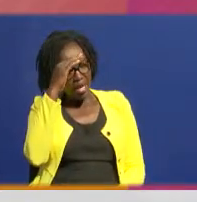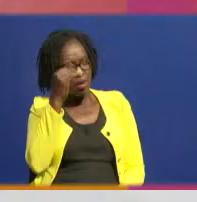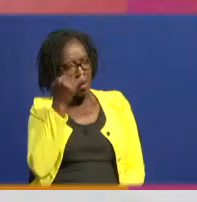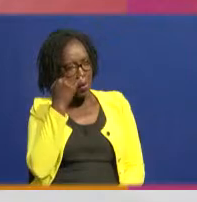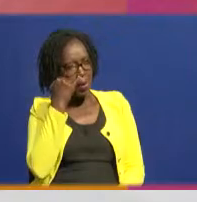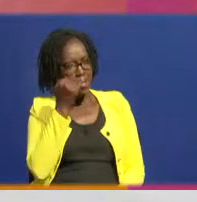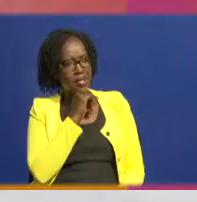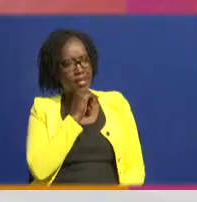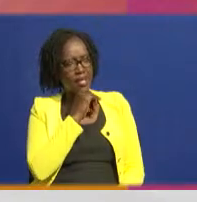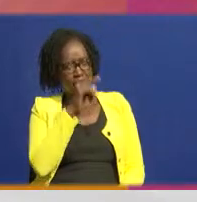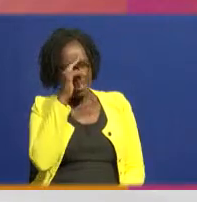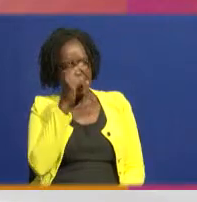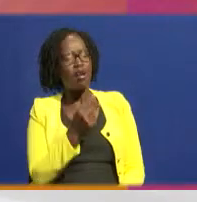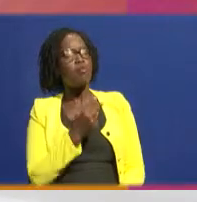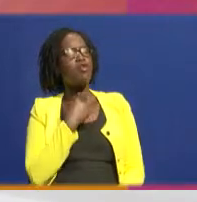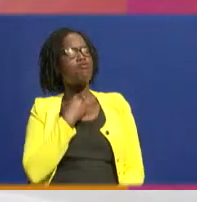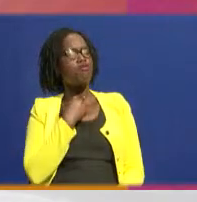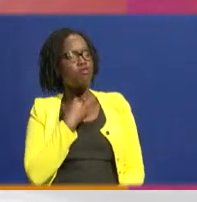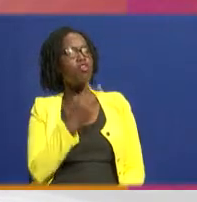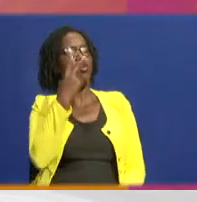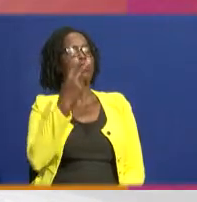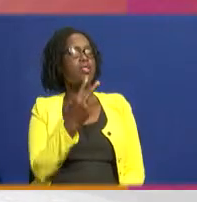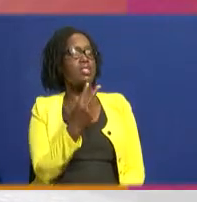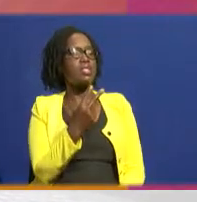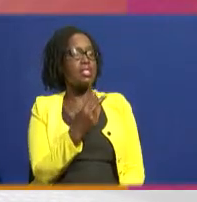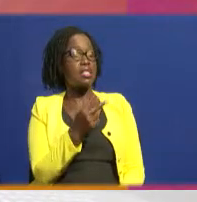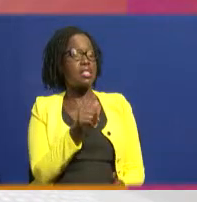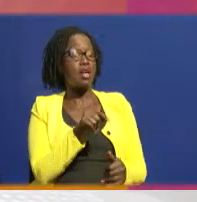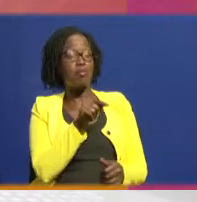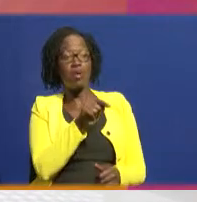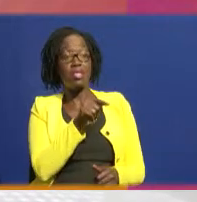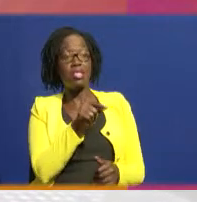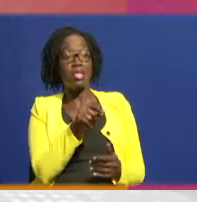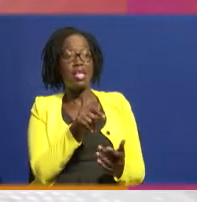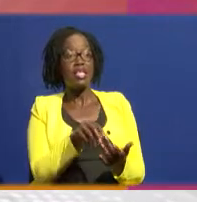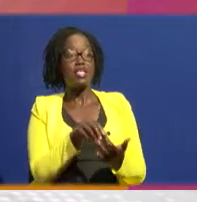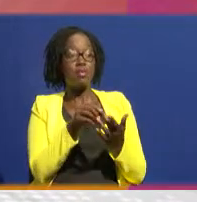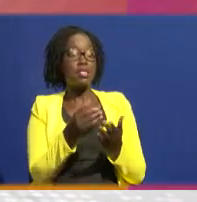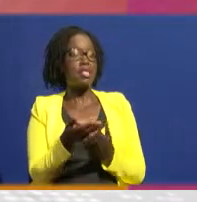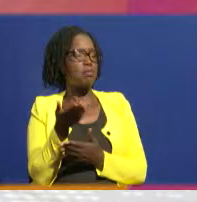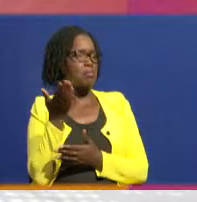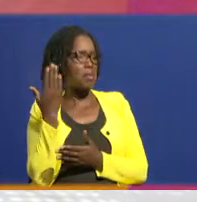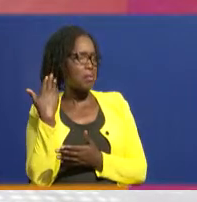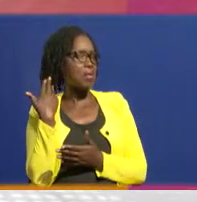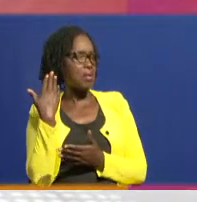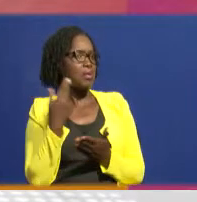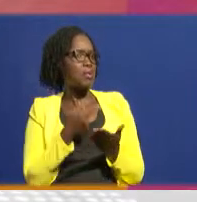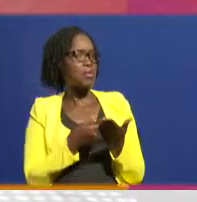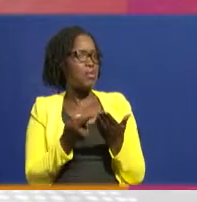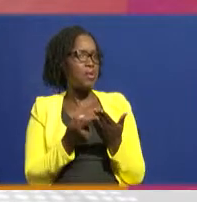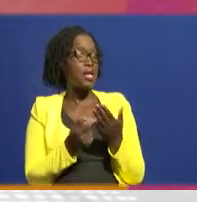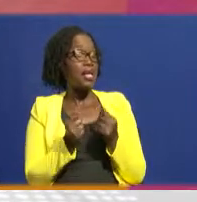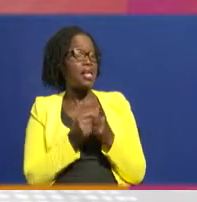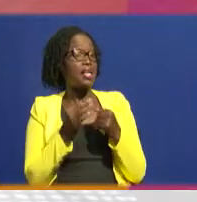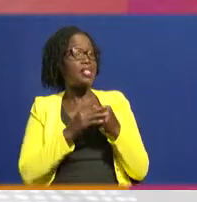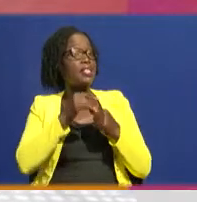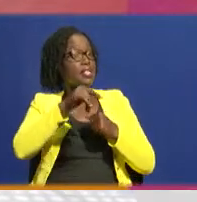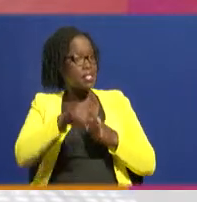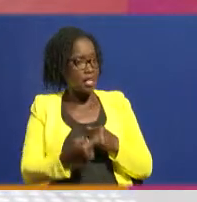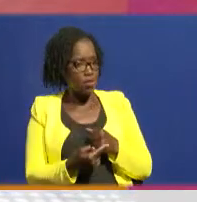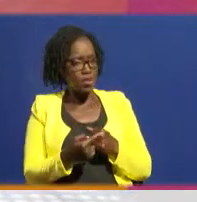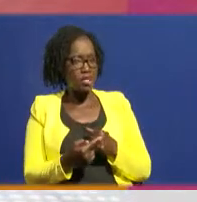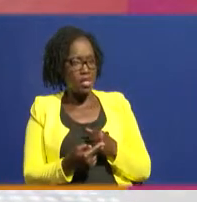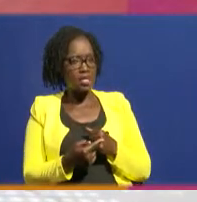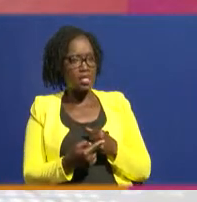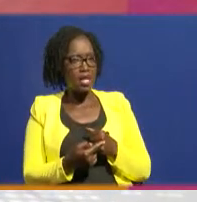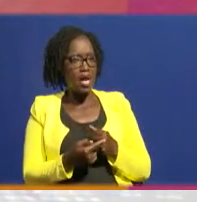been quite vocal about it, and especially in the last couple of couple of weeks, 18,000 pubs